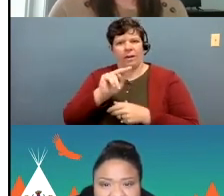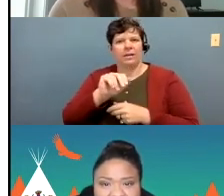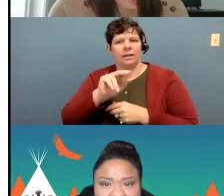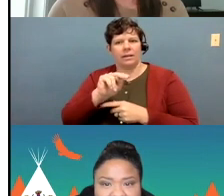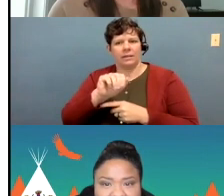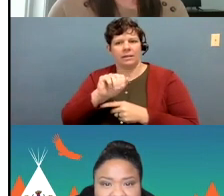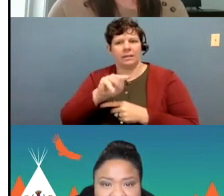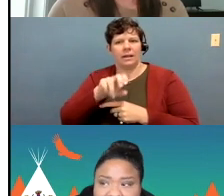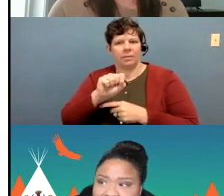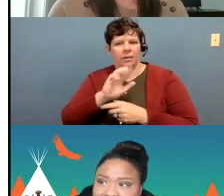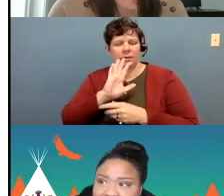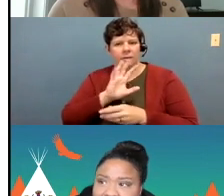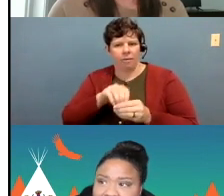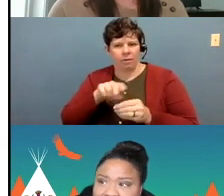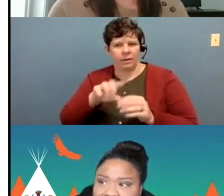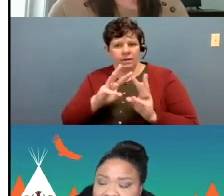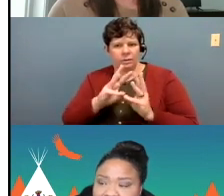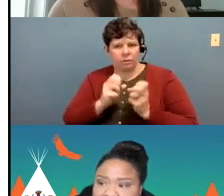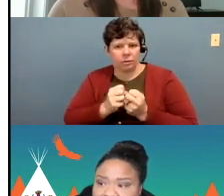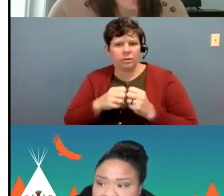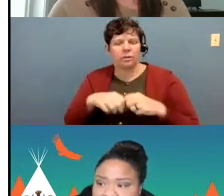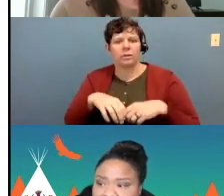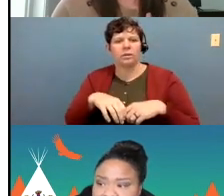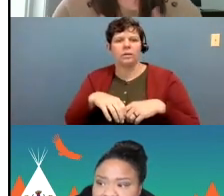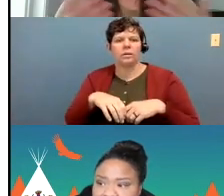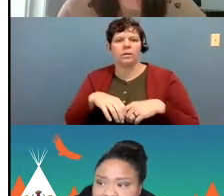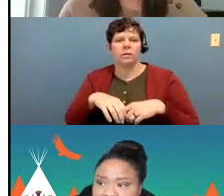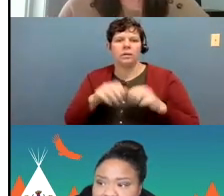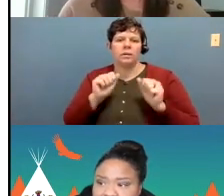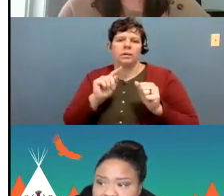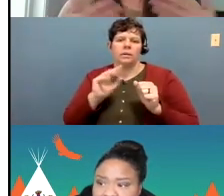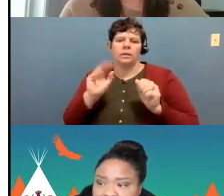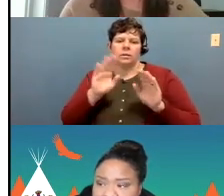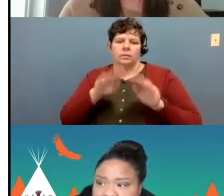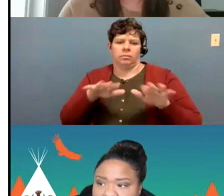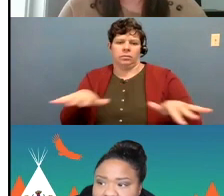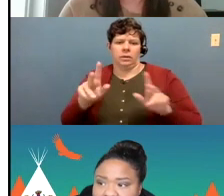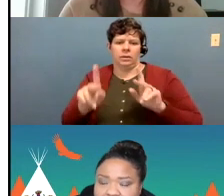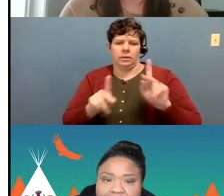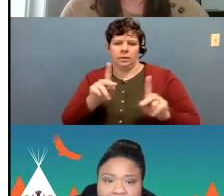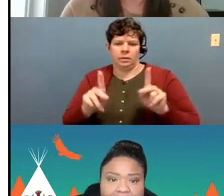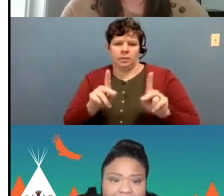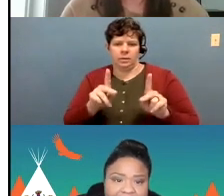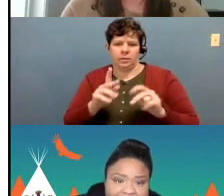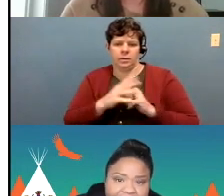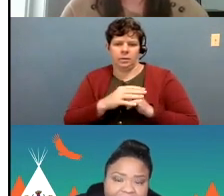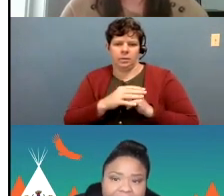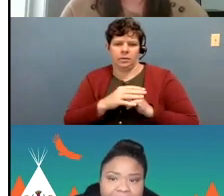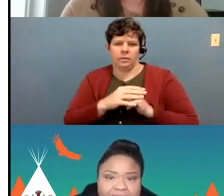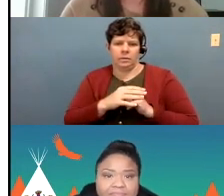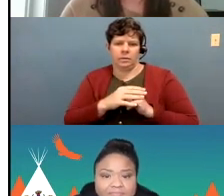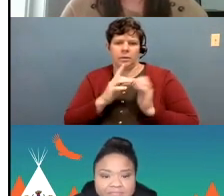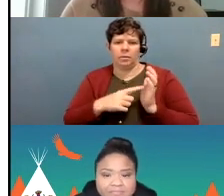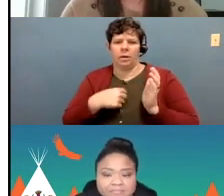mentioned, you know, to be able to get the word out there so people know who NamUs is and what we have to offer.